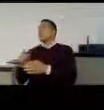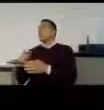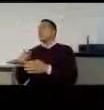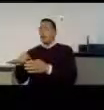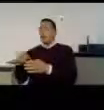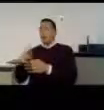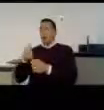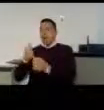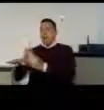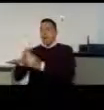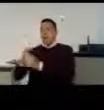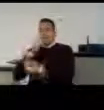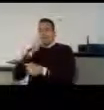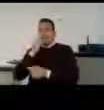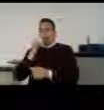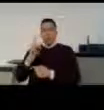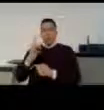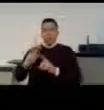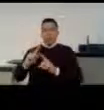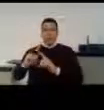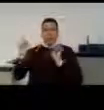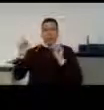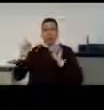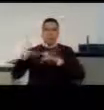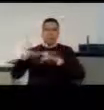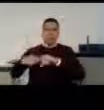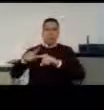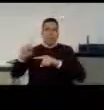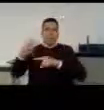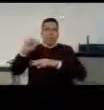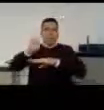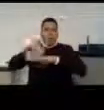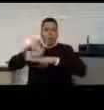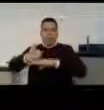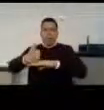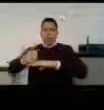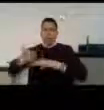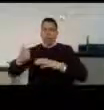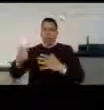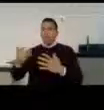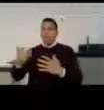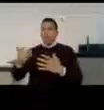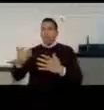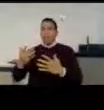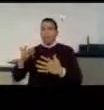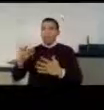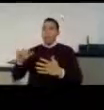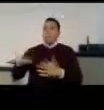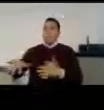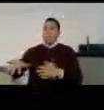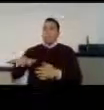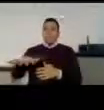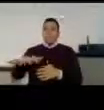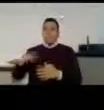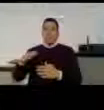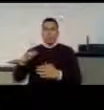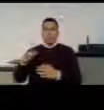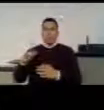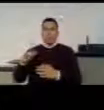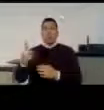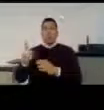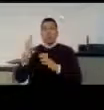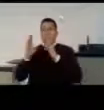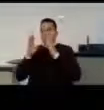the district and look different based on really the goal of the school. So sometimes those spaces